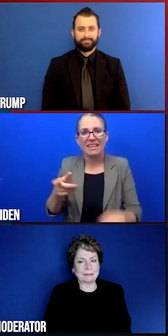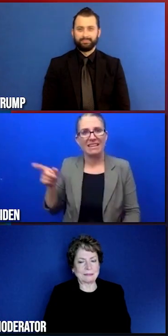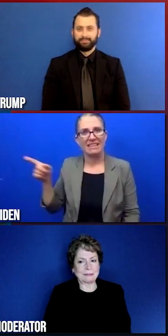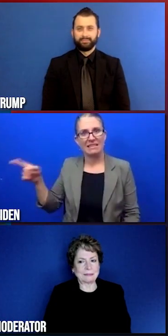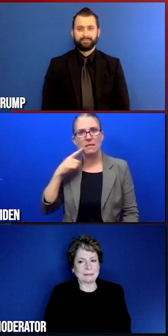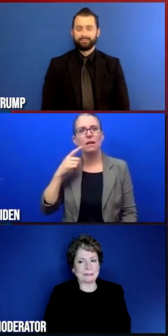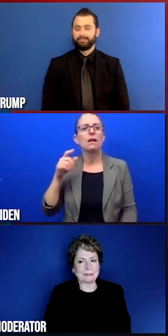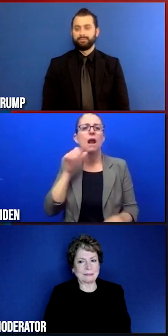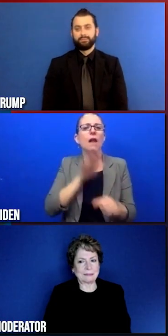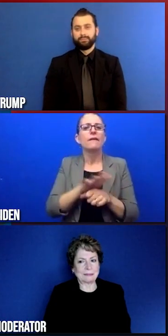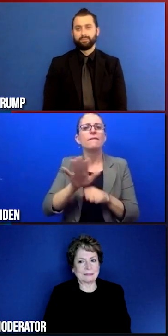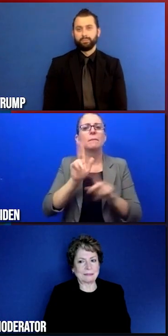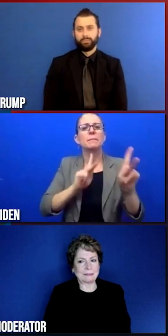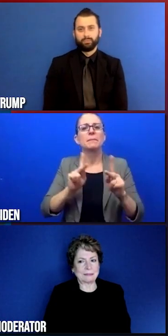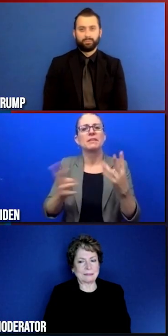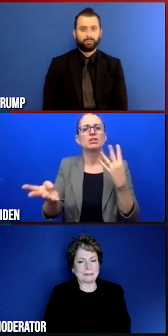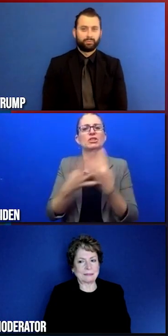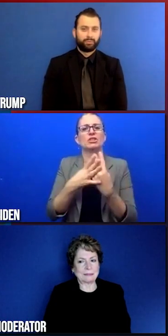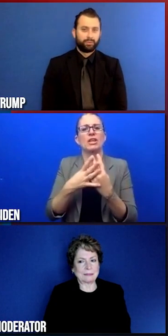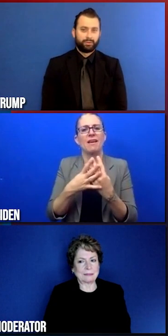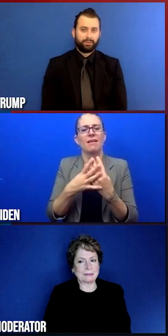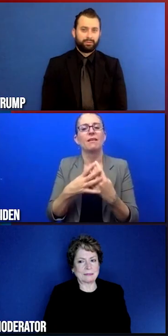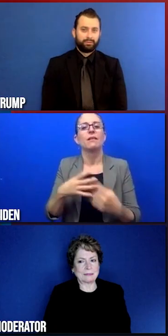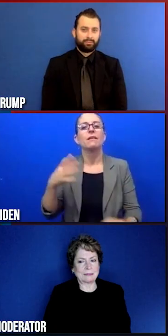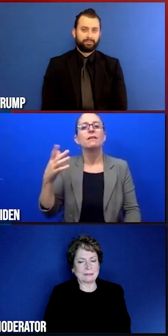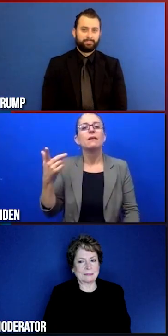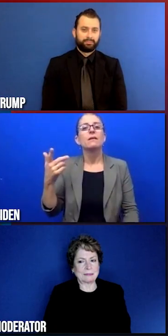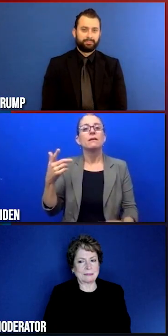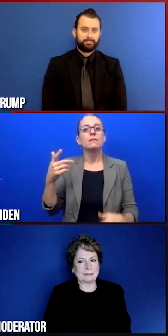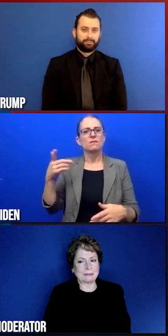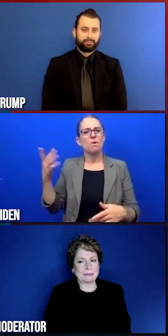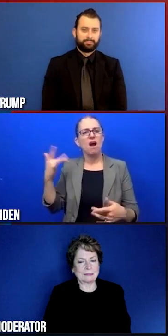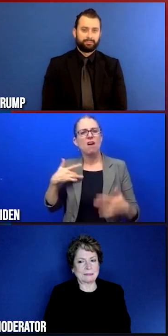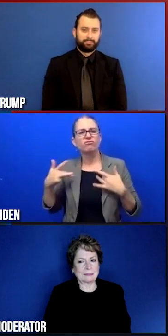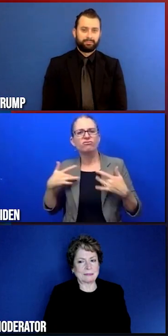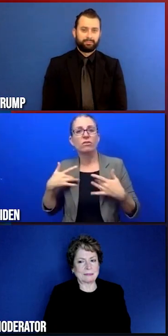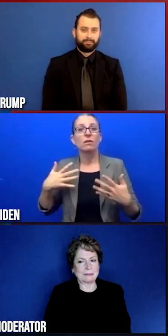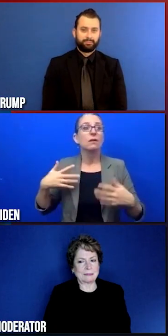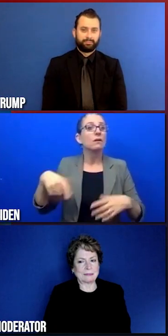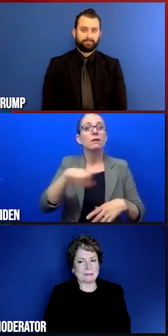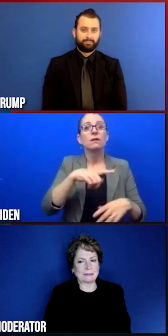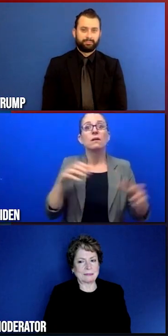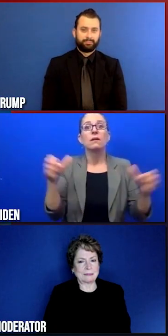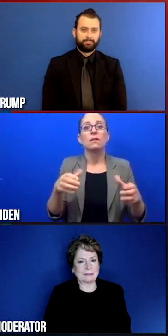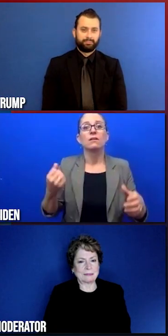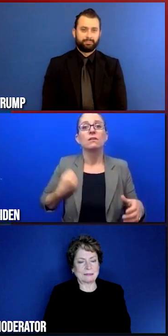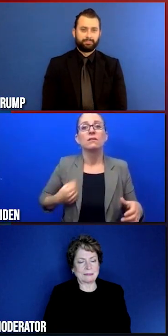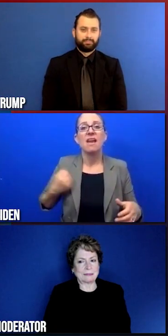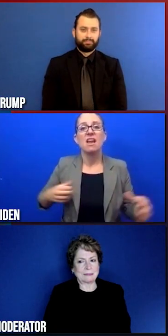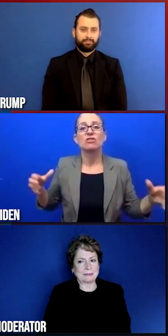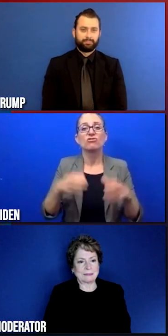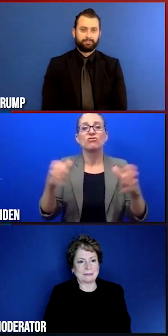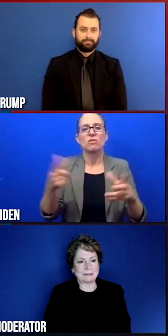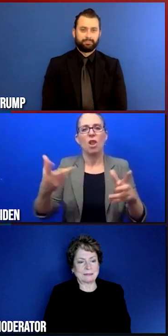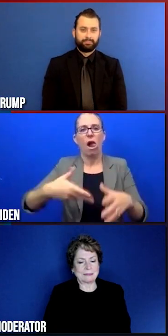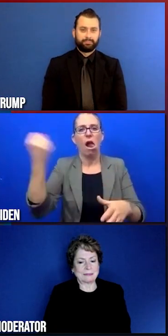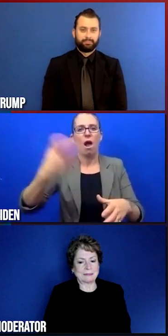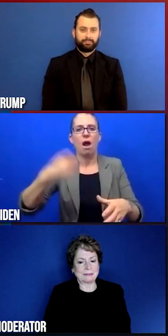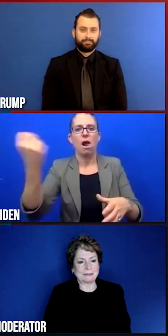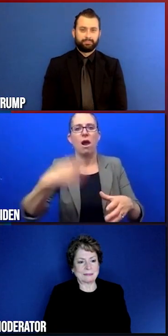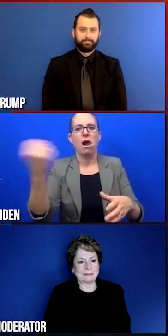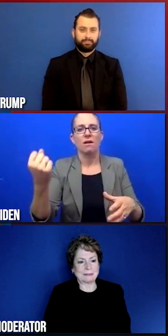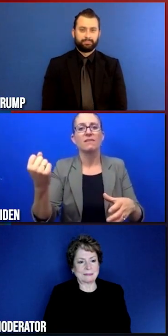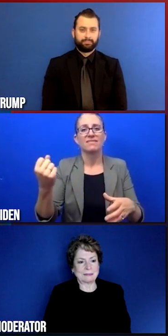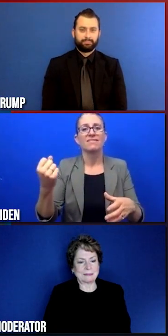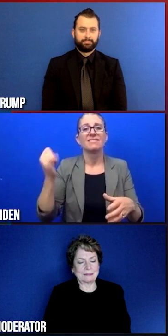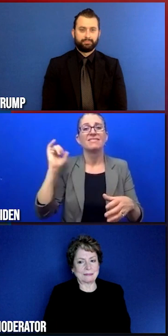people who are going to maraud our cities. This is a guy who in the Central Park five innocent black kids, he continued to push for making sure